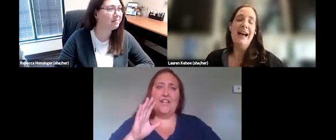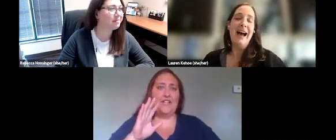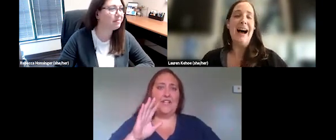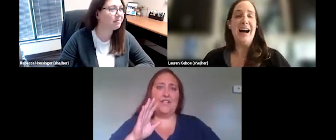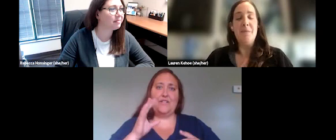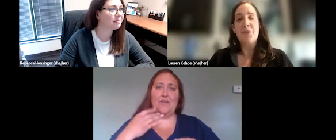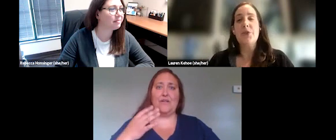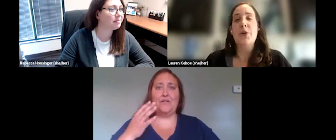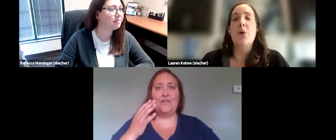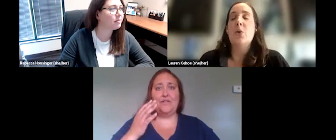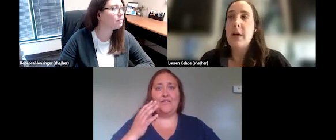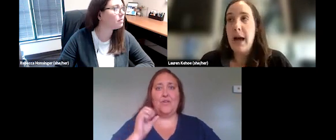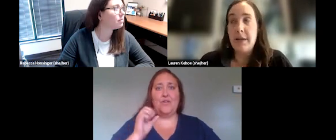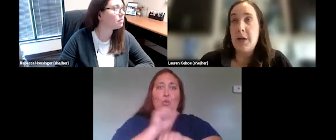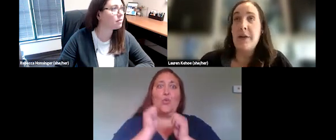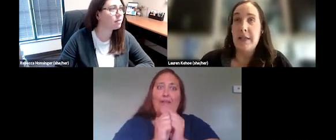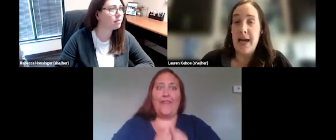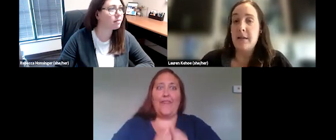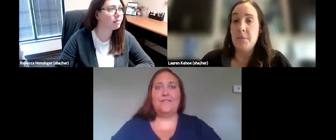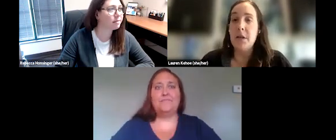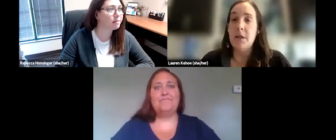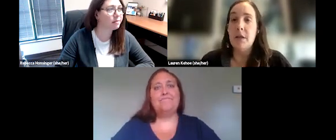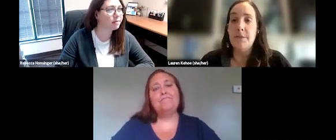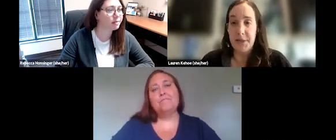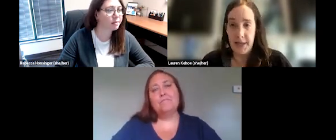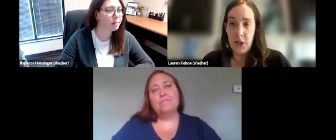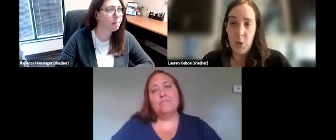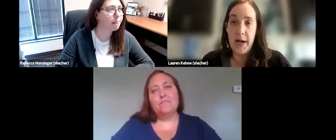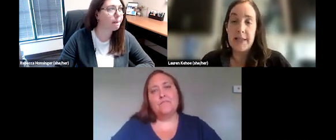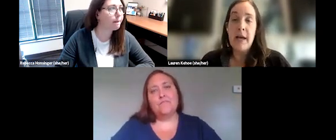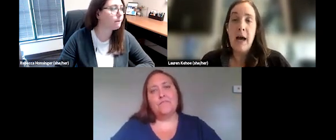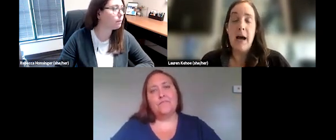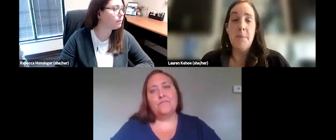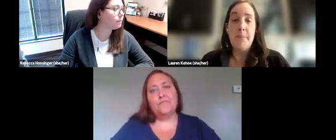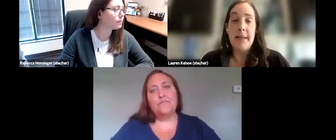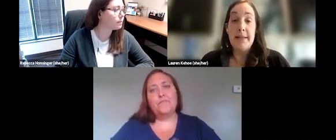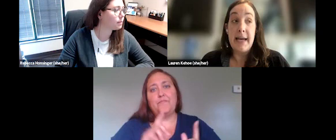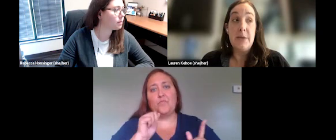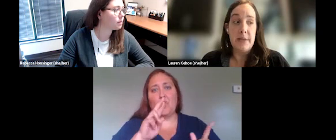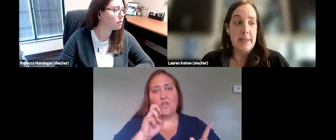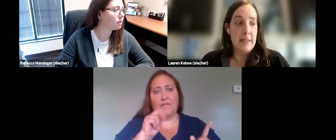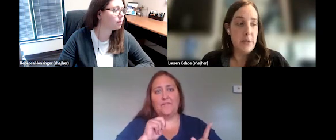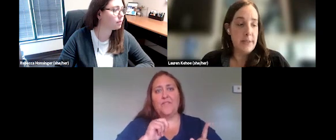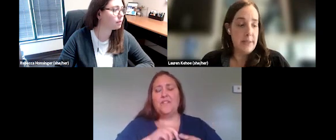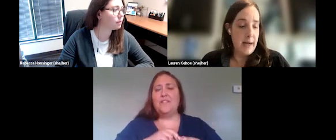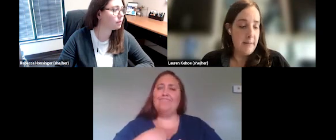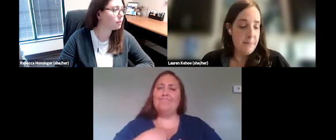question. So I don't have an exact number of percentage wise, but I'd say it